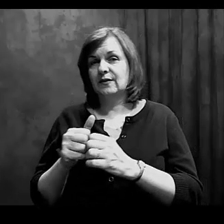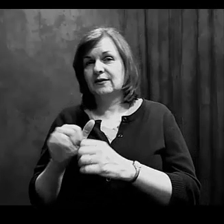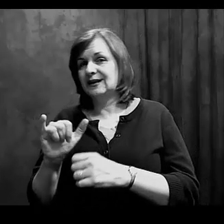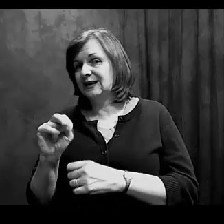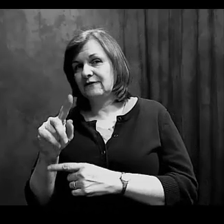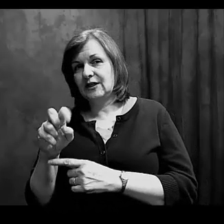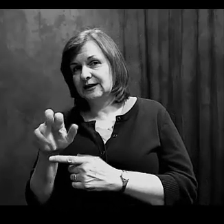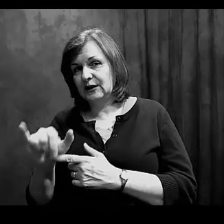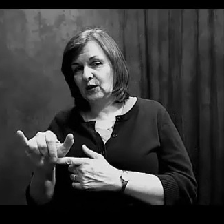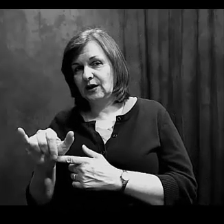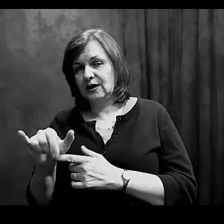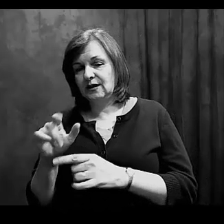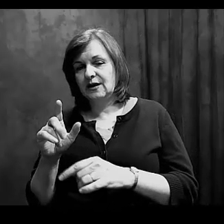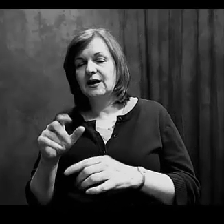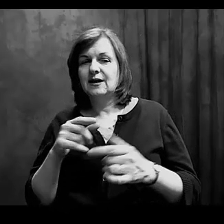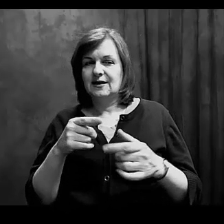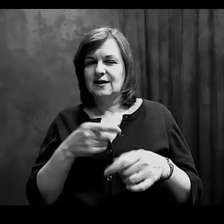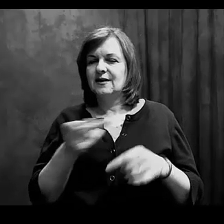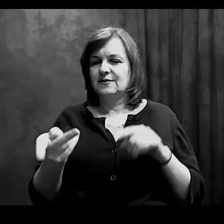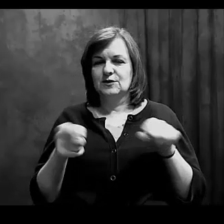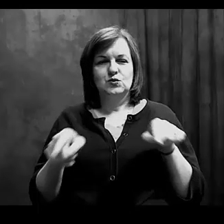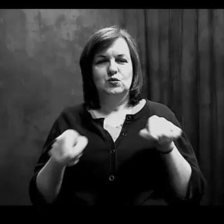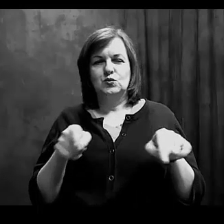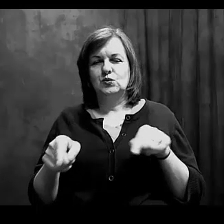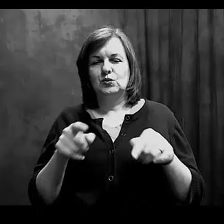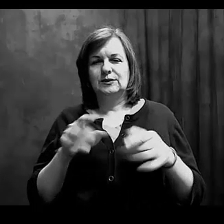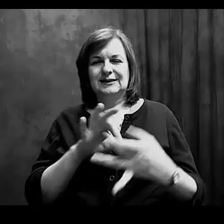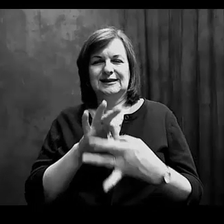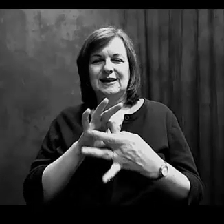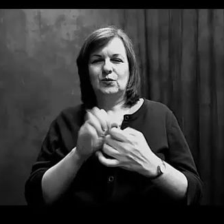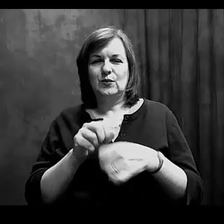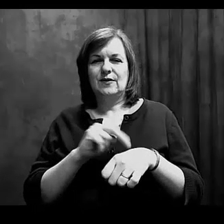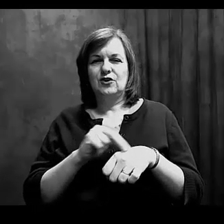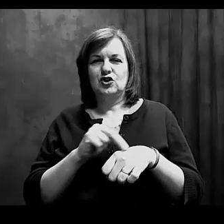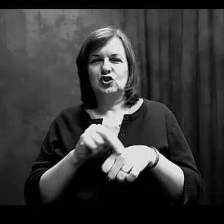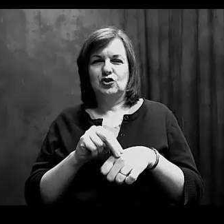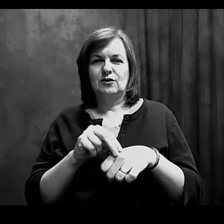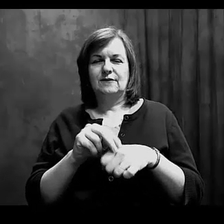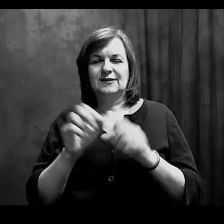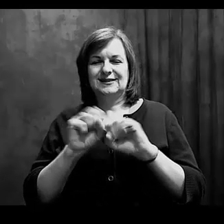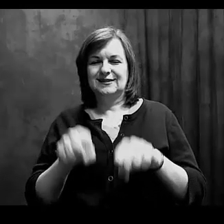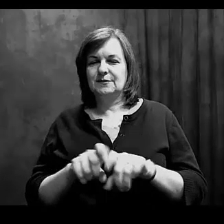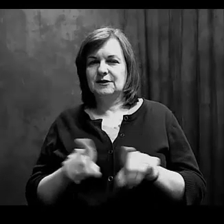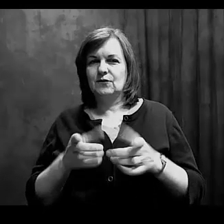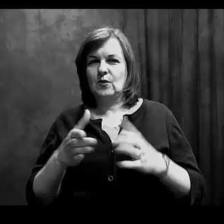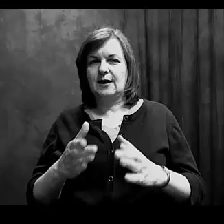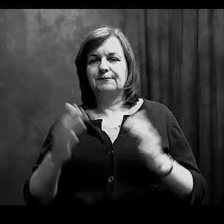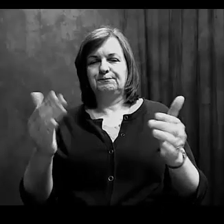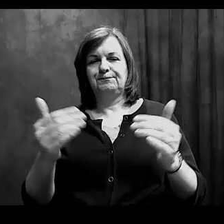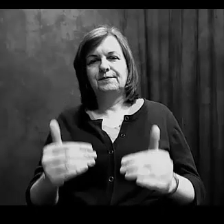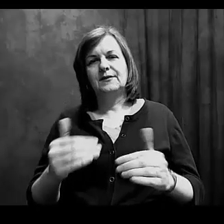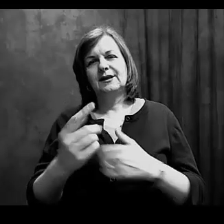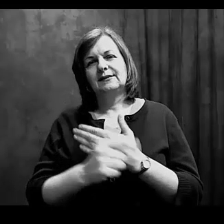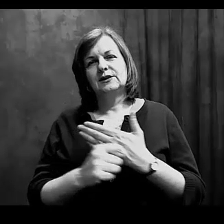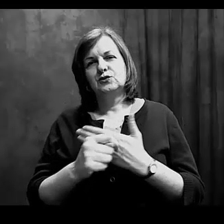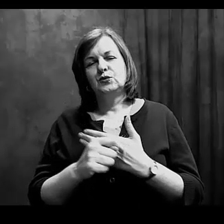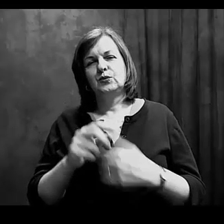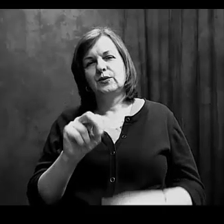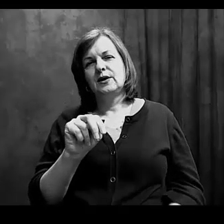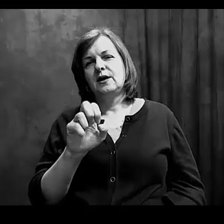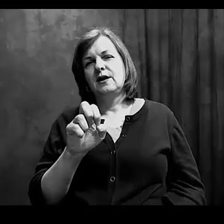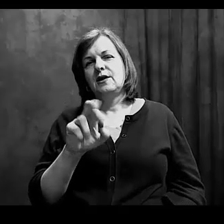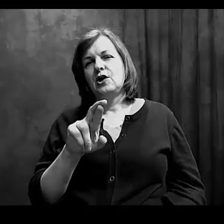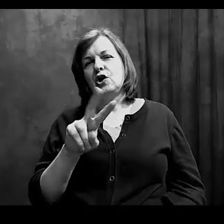be interacting with your nervous system very differently. So we will look at that later on. Nervous tissue.